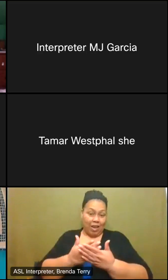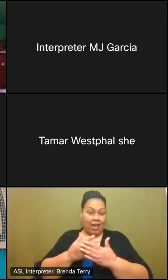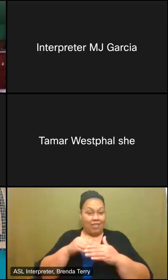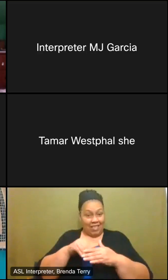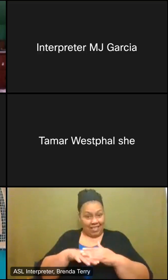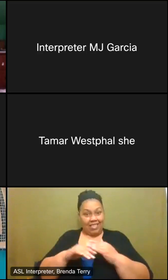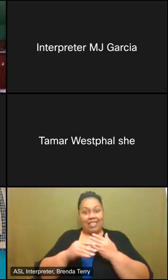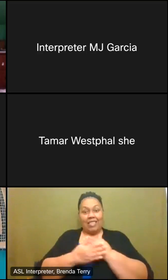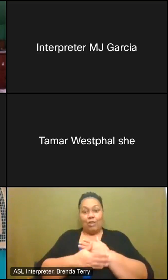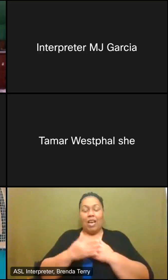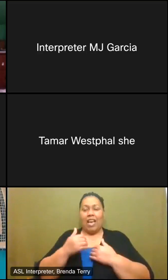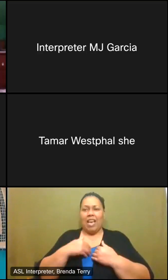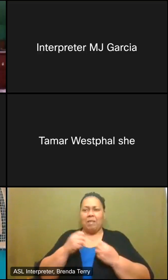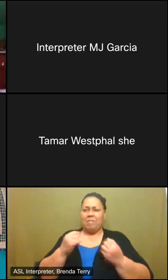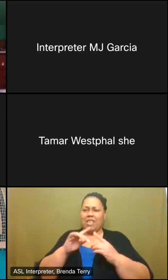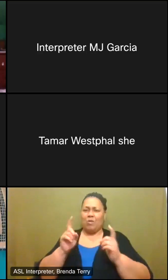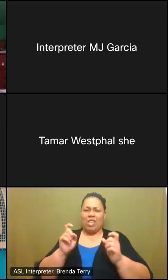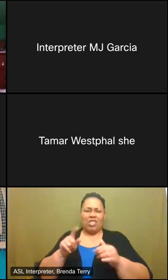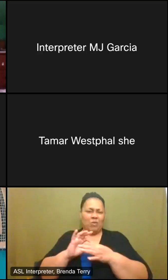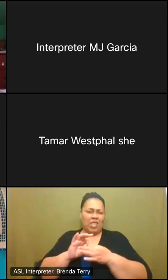questions around the legal system.